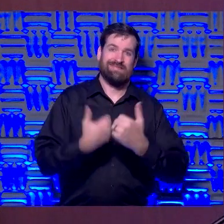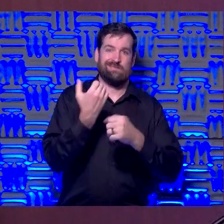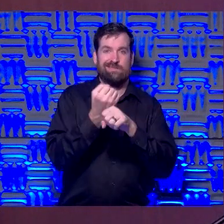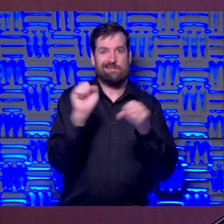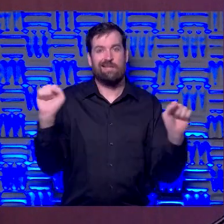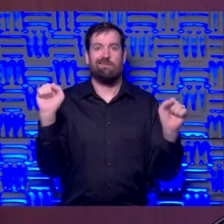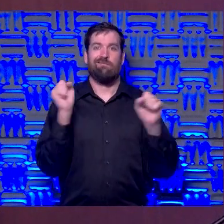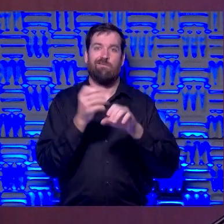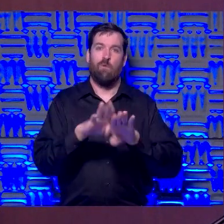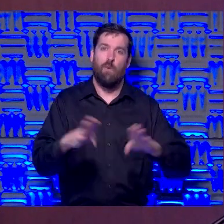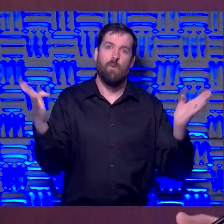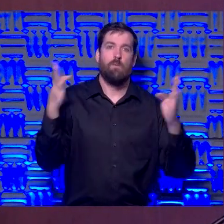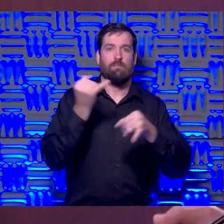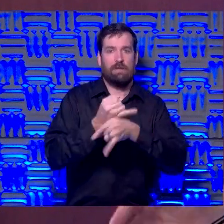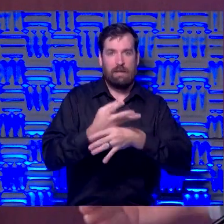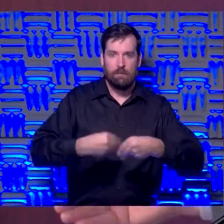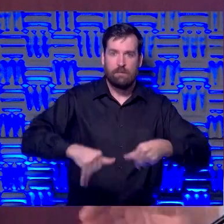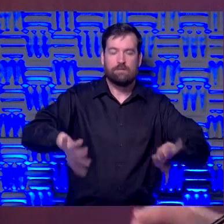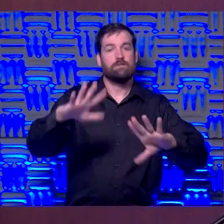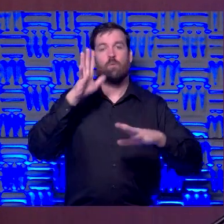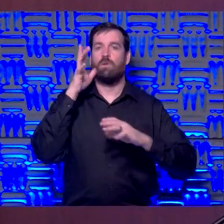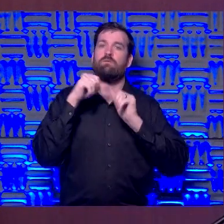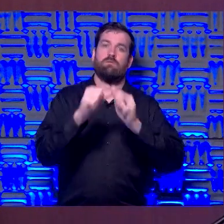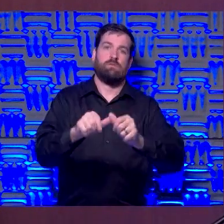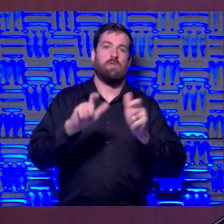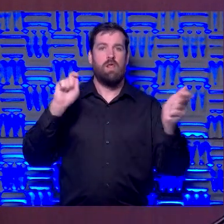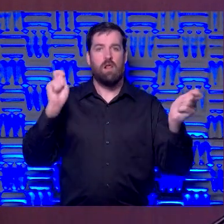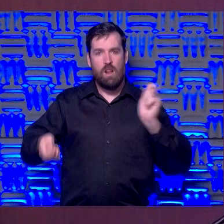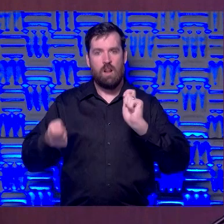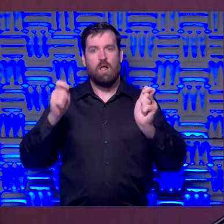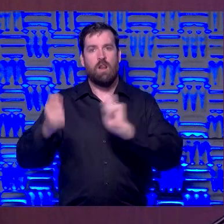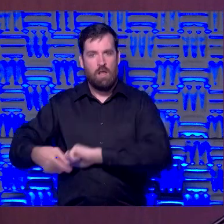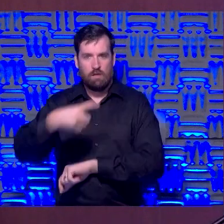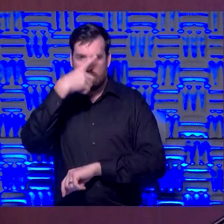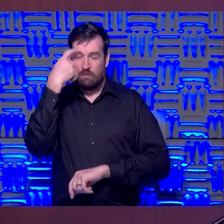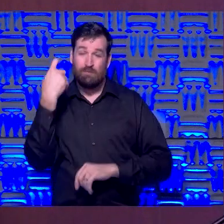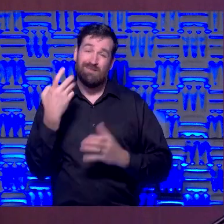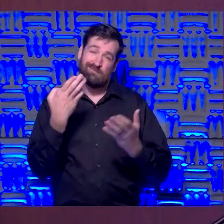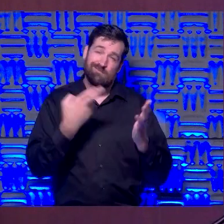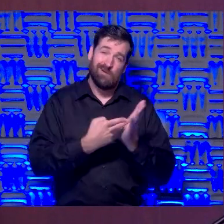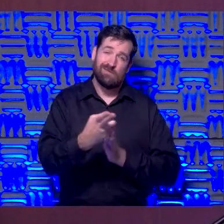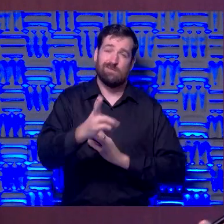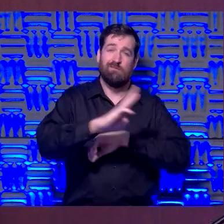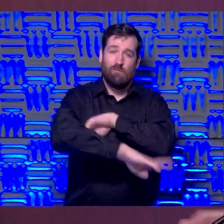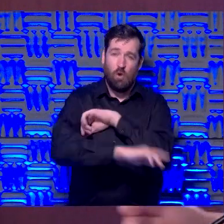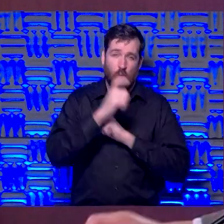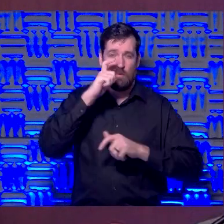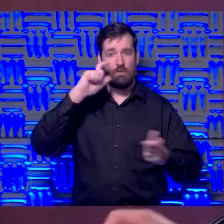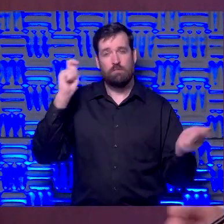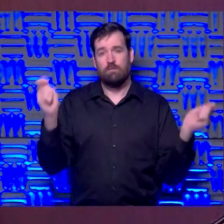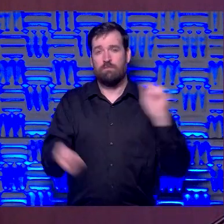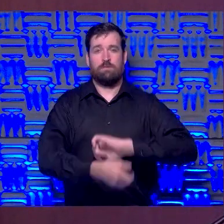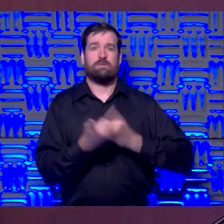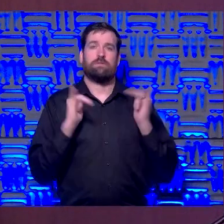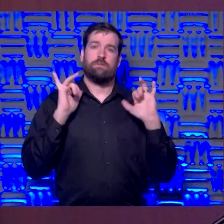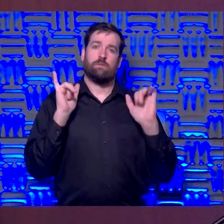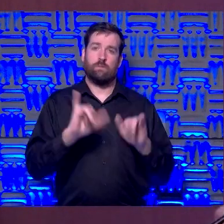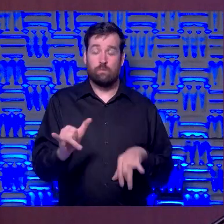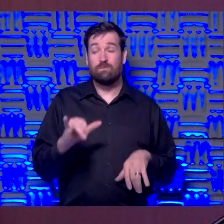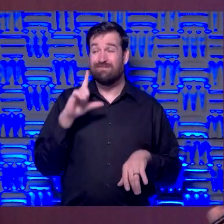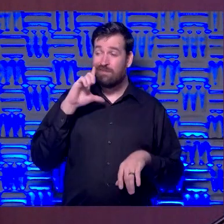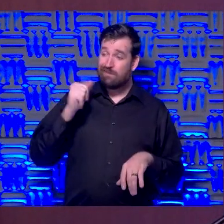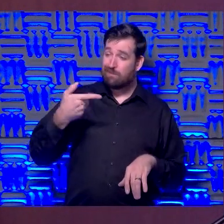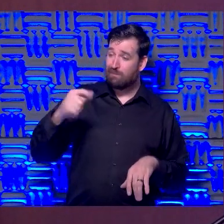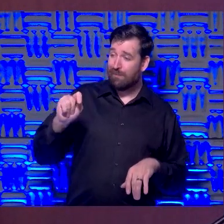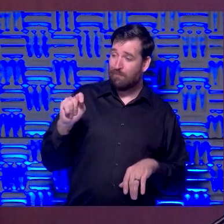campus open, and I know that's going to continue to evolve over the Yeah. summer and the fall, quite honestly. So we'll be doing things different, I think, in